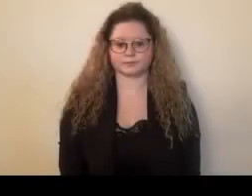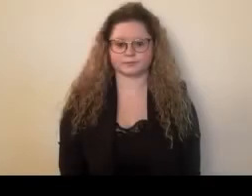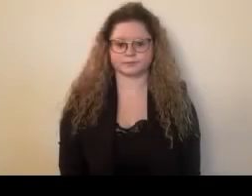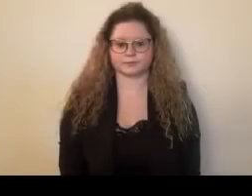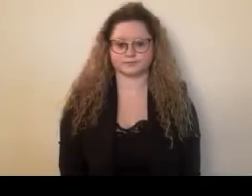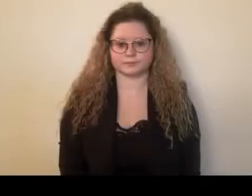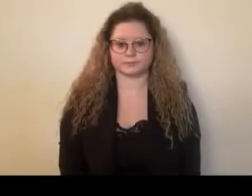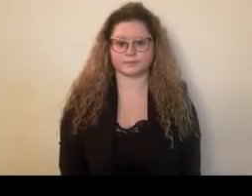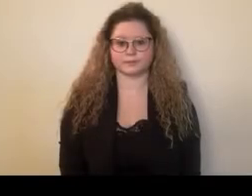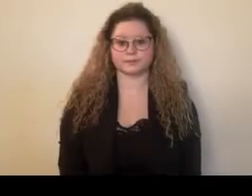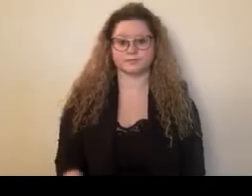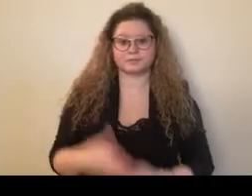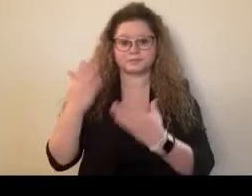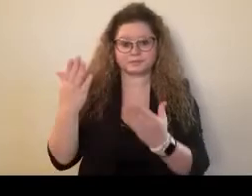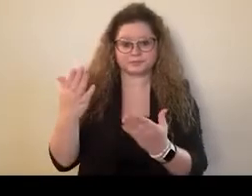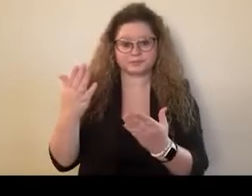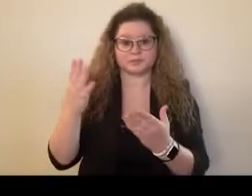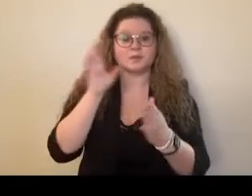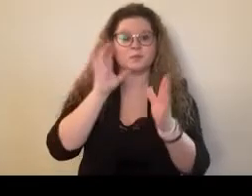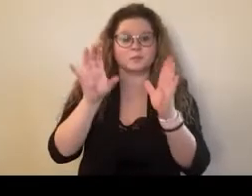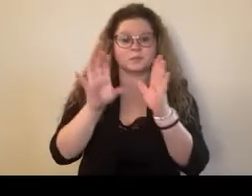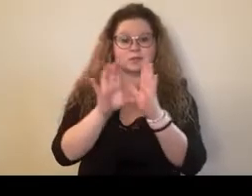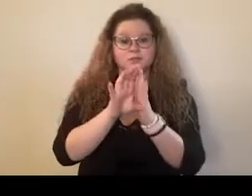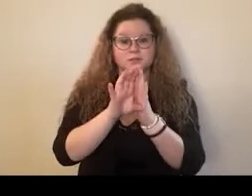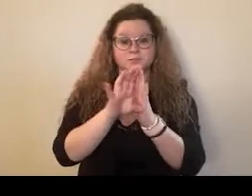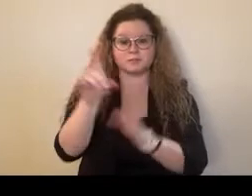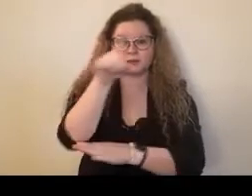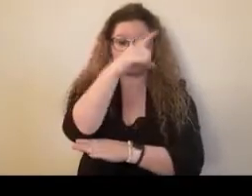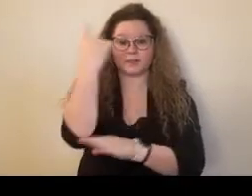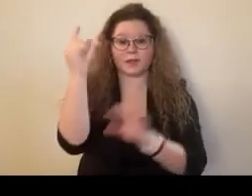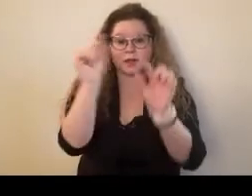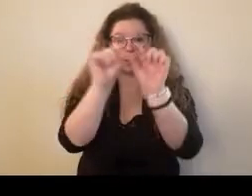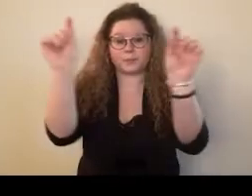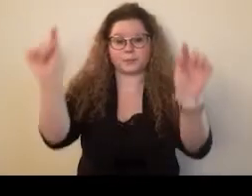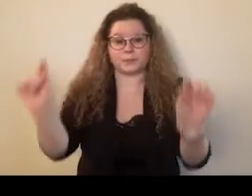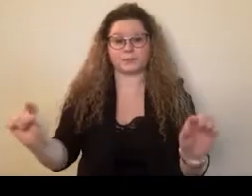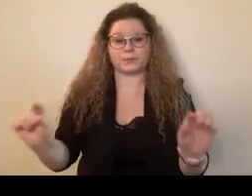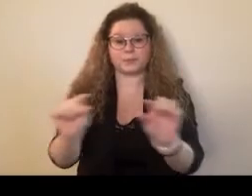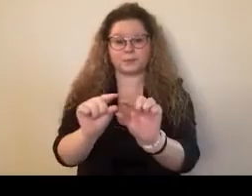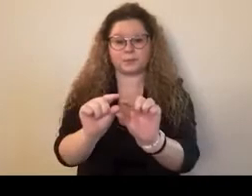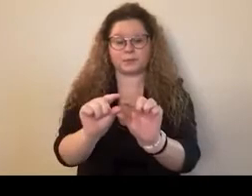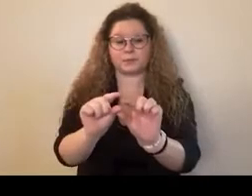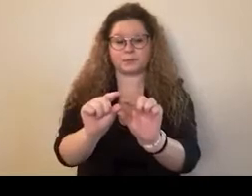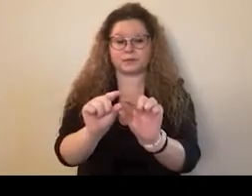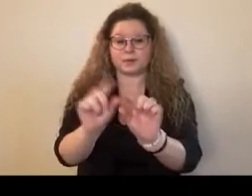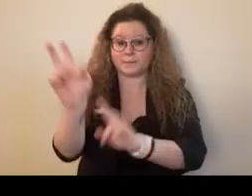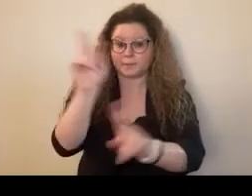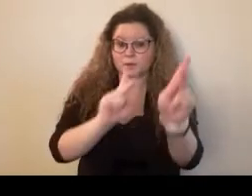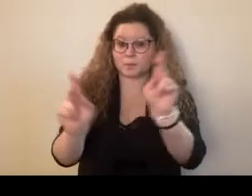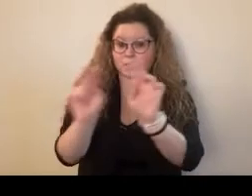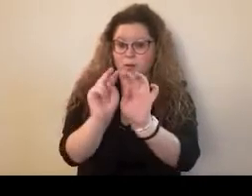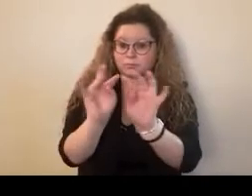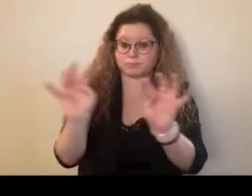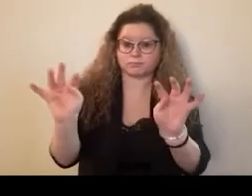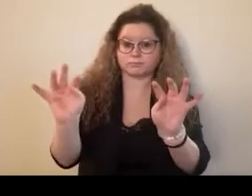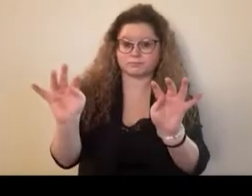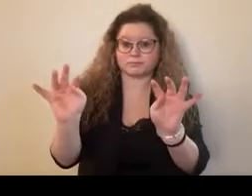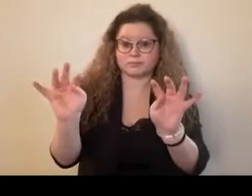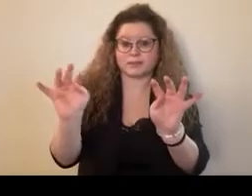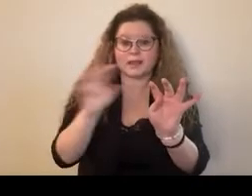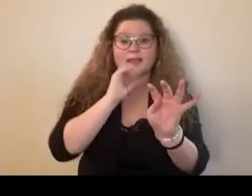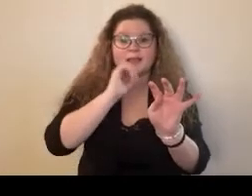The image, in a black frame, white mat, shows a group of people of various ages standing together for a